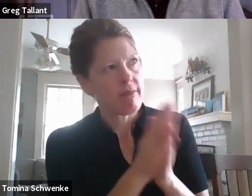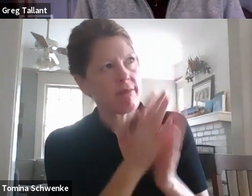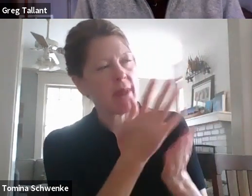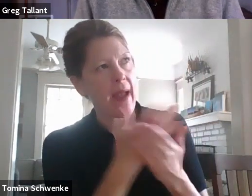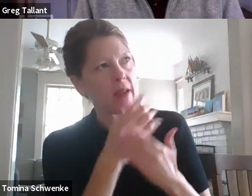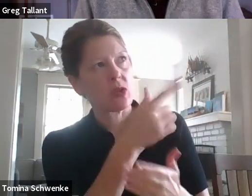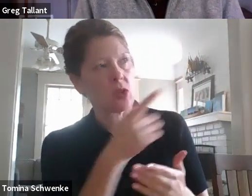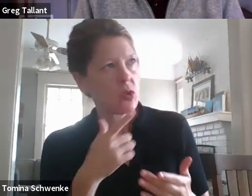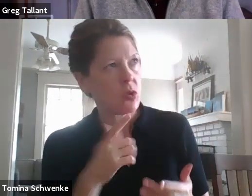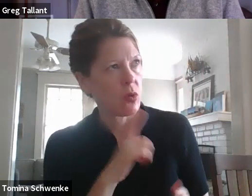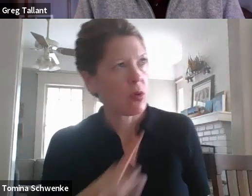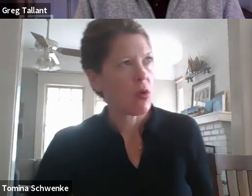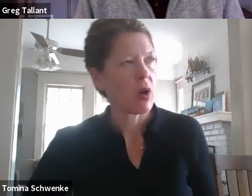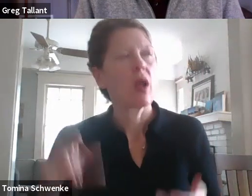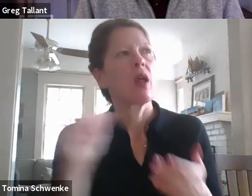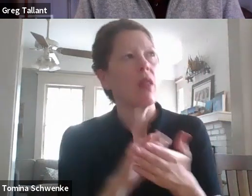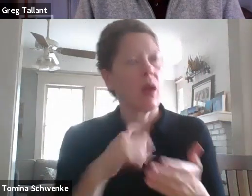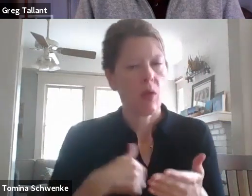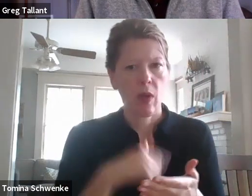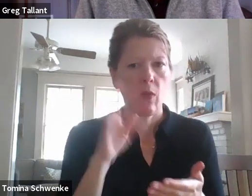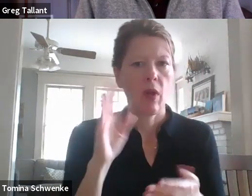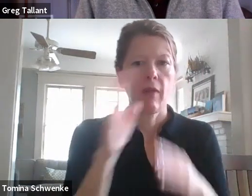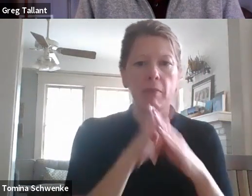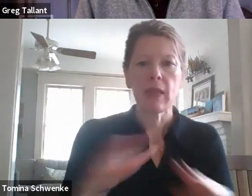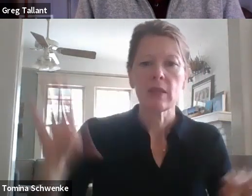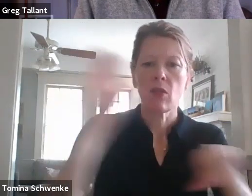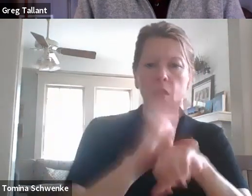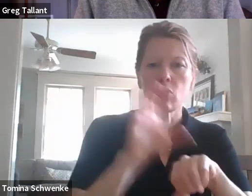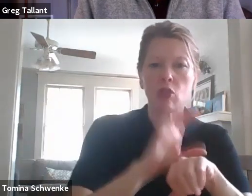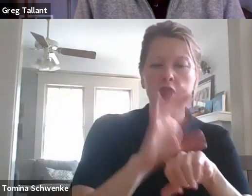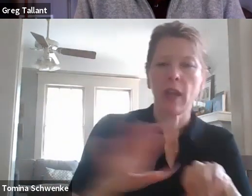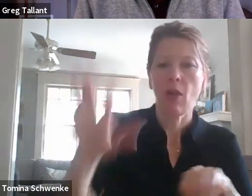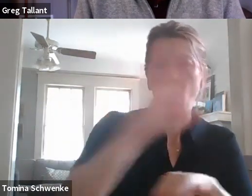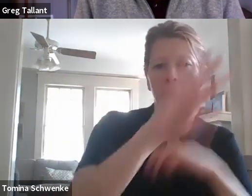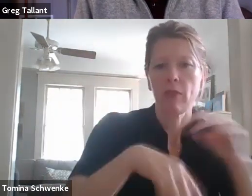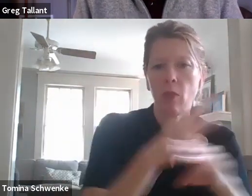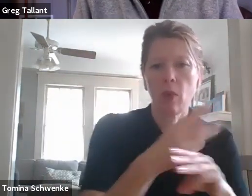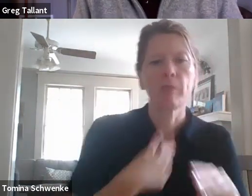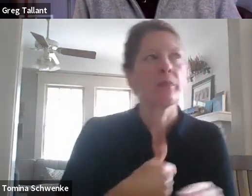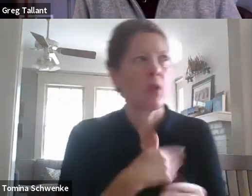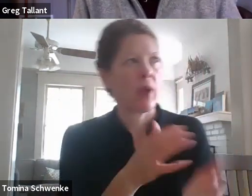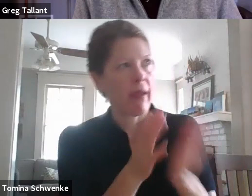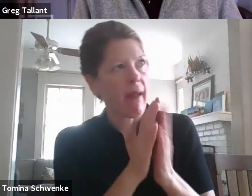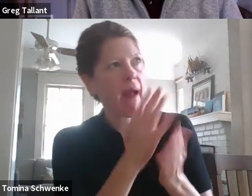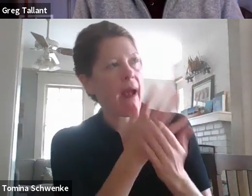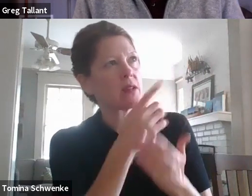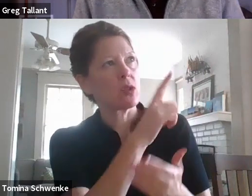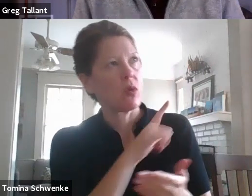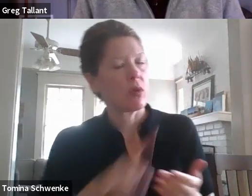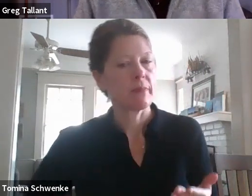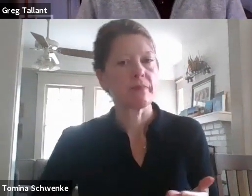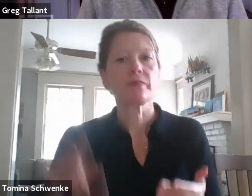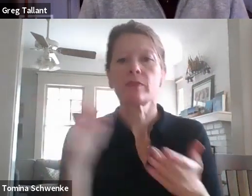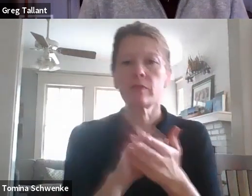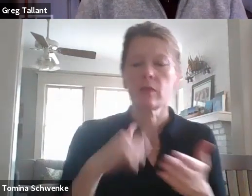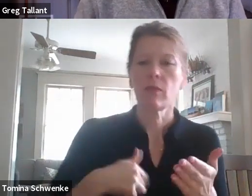be peace to your church and to the whole world, we entreat you, O Lord. That we may